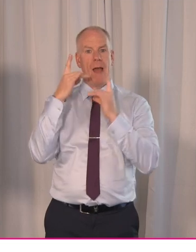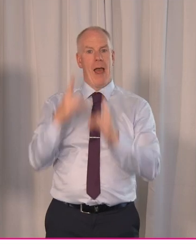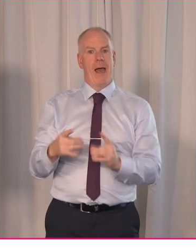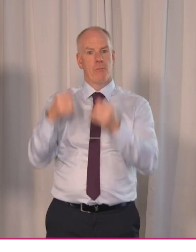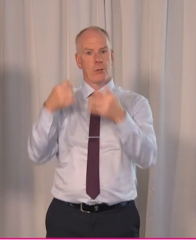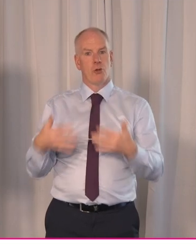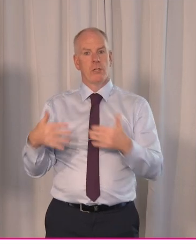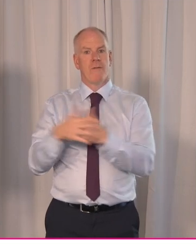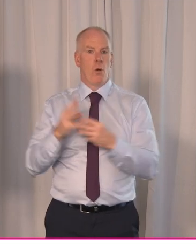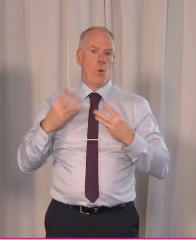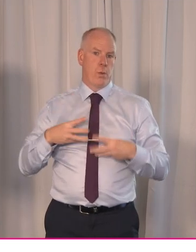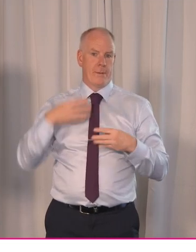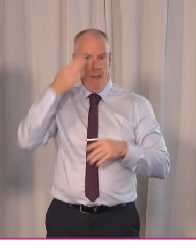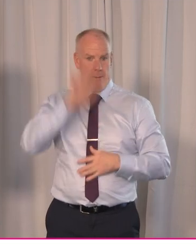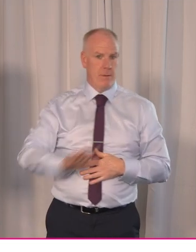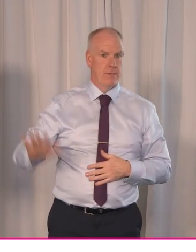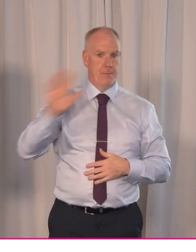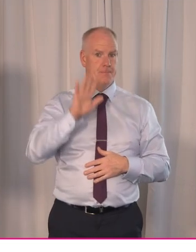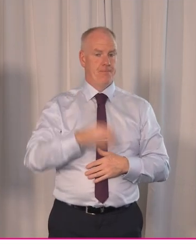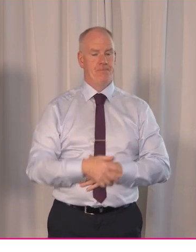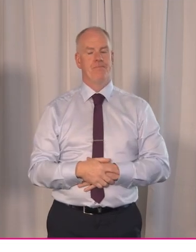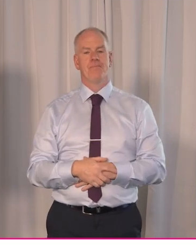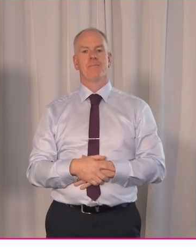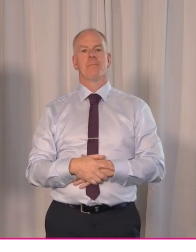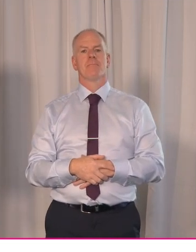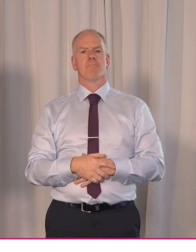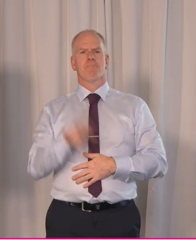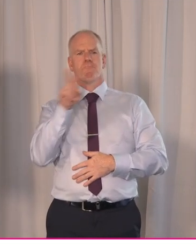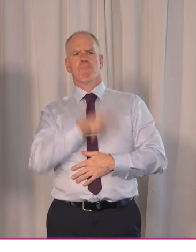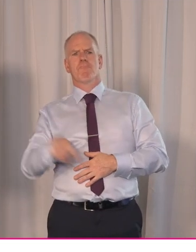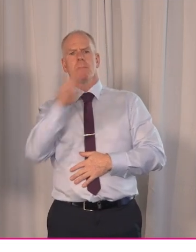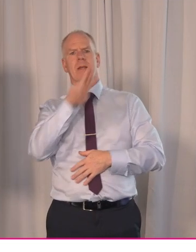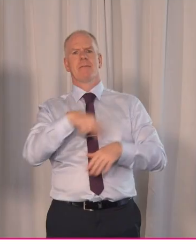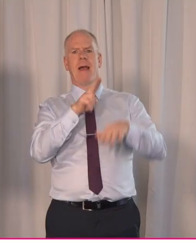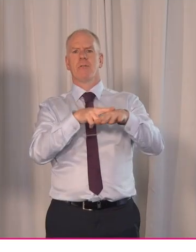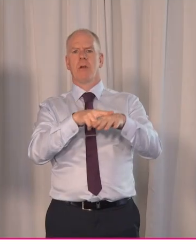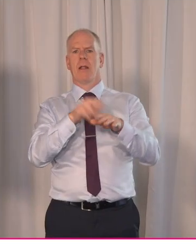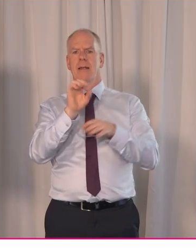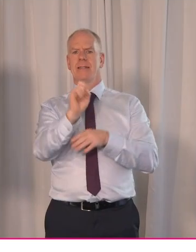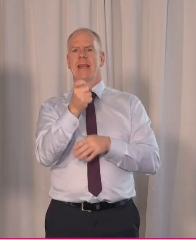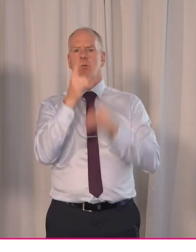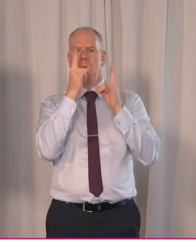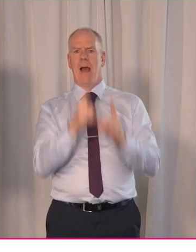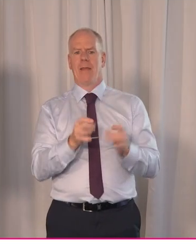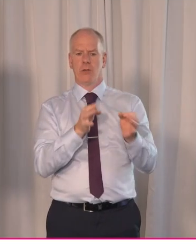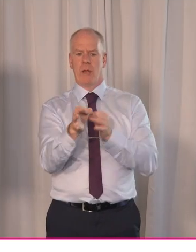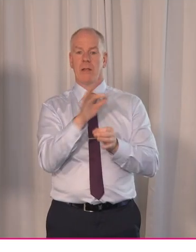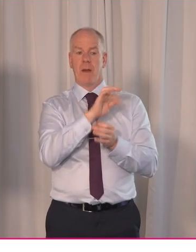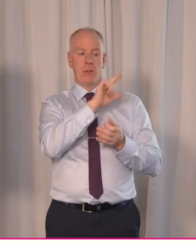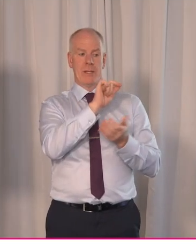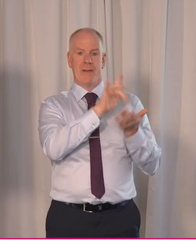of our women in Ireland. Looking at the National Sexual Health Strategy, the first one we had, which was 2015